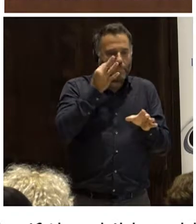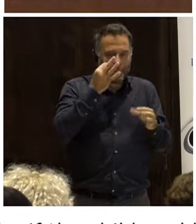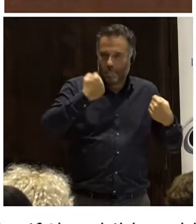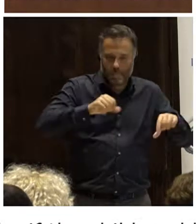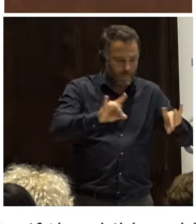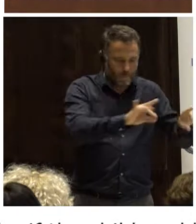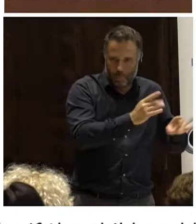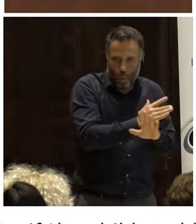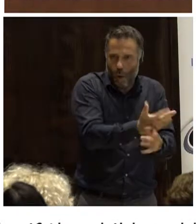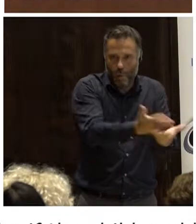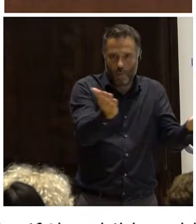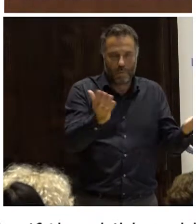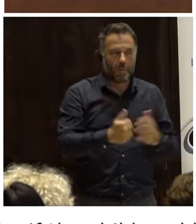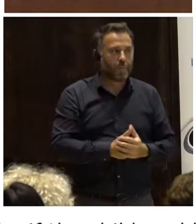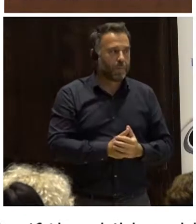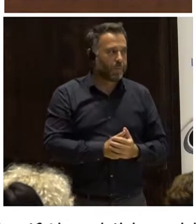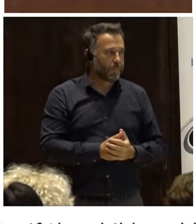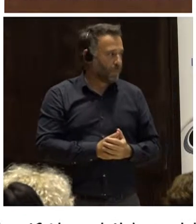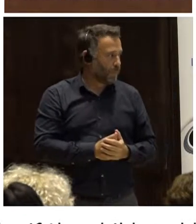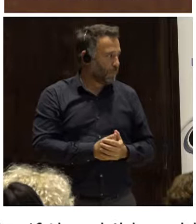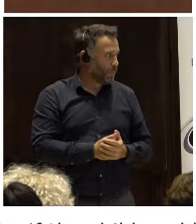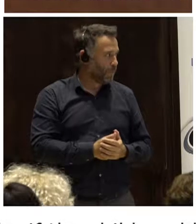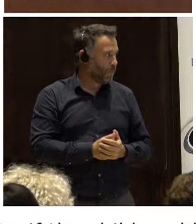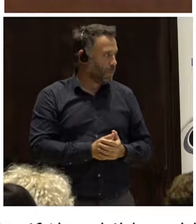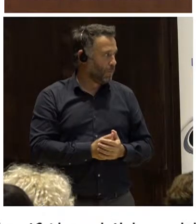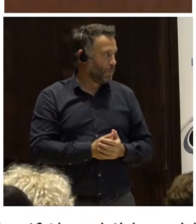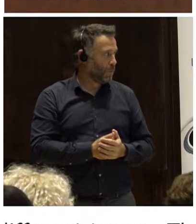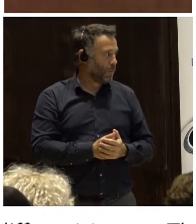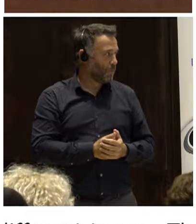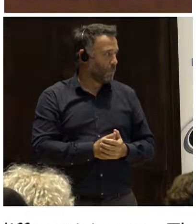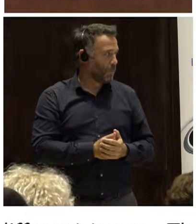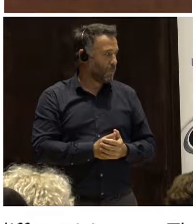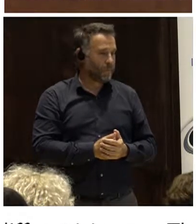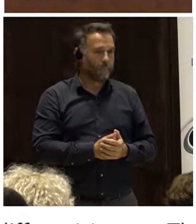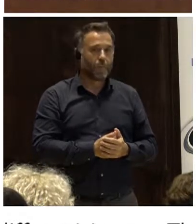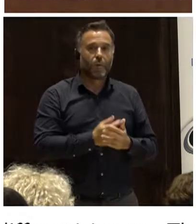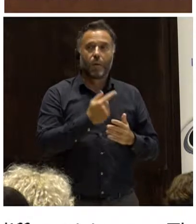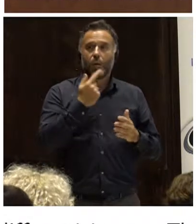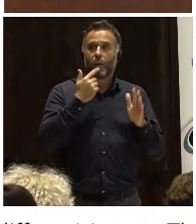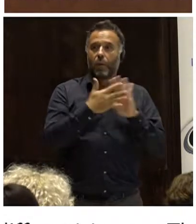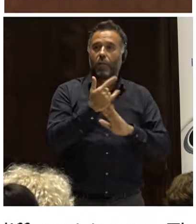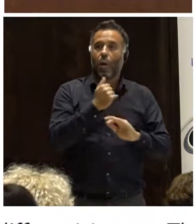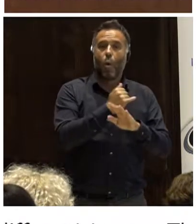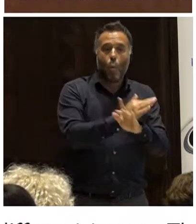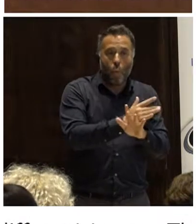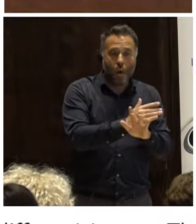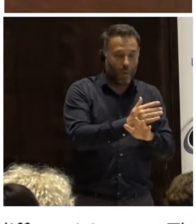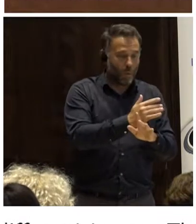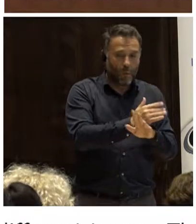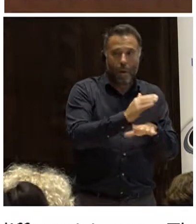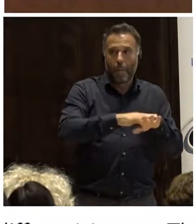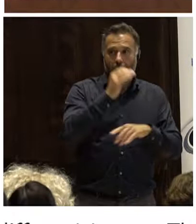by newborn and the very young children. And when they use